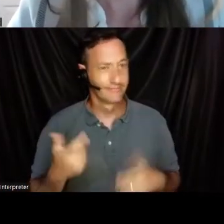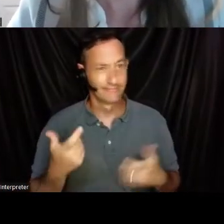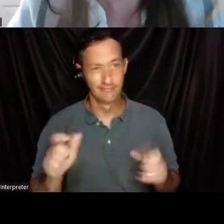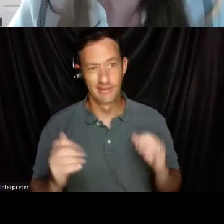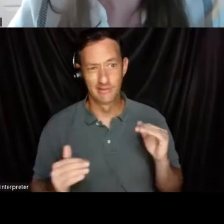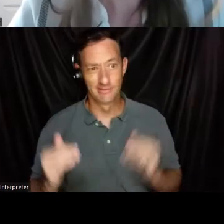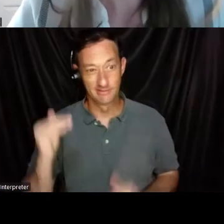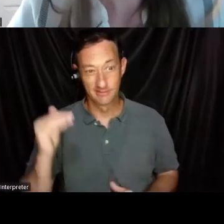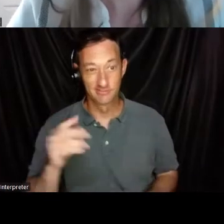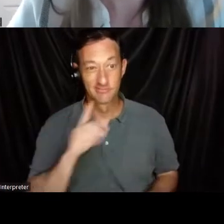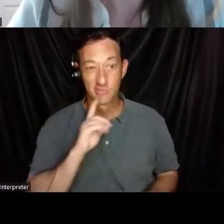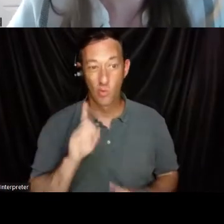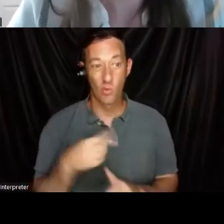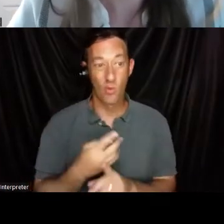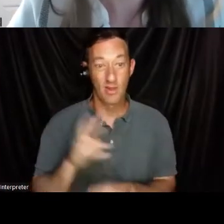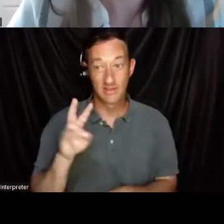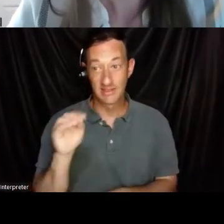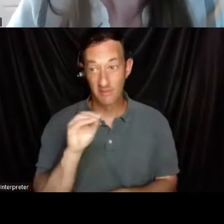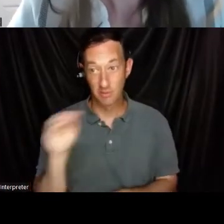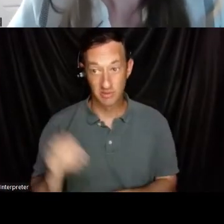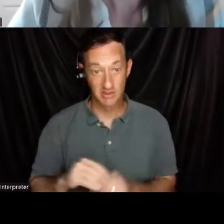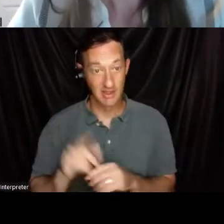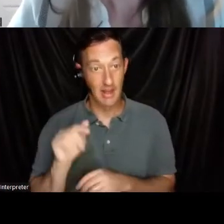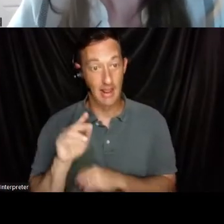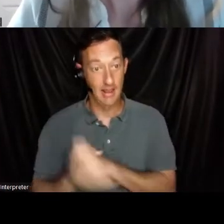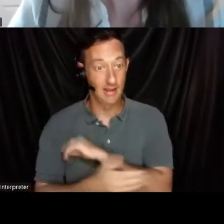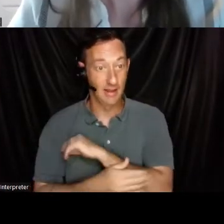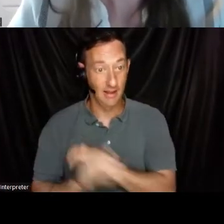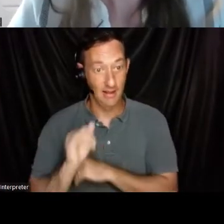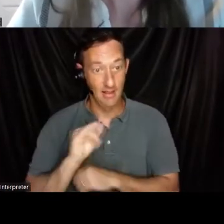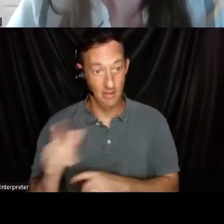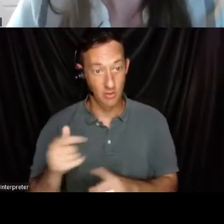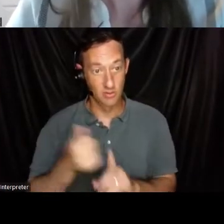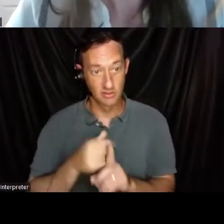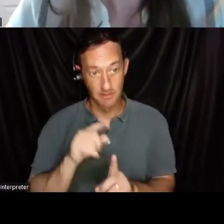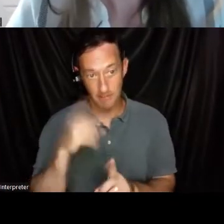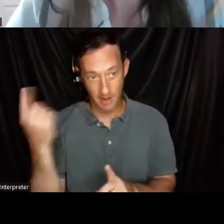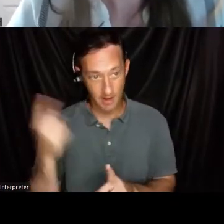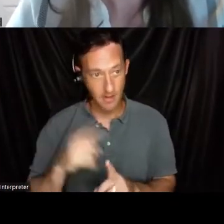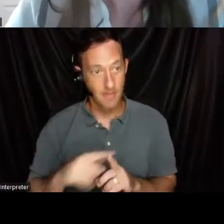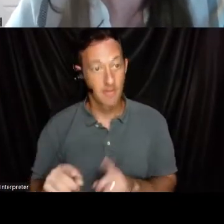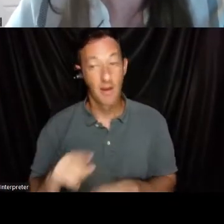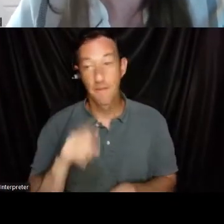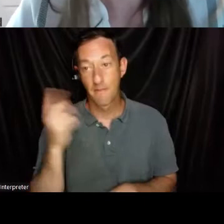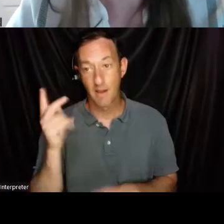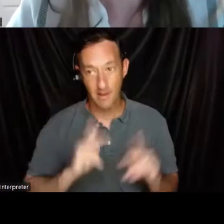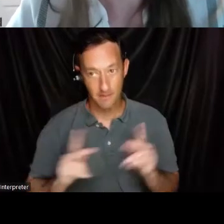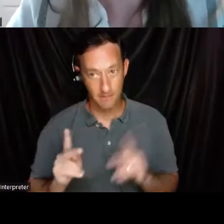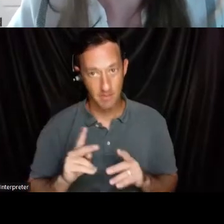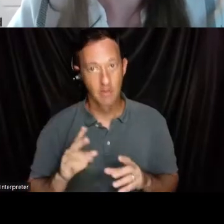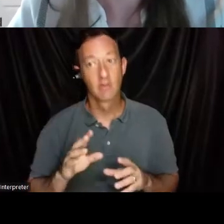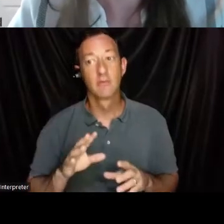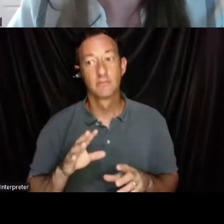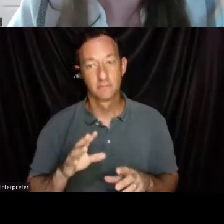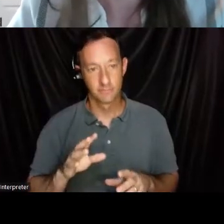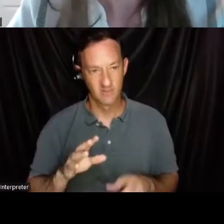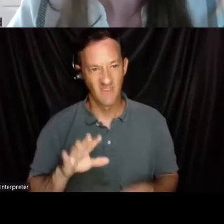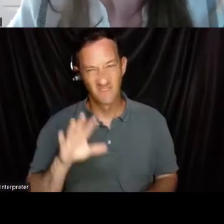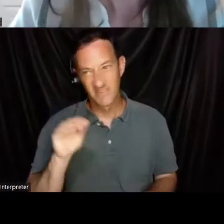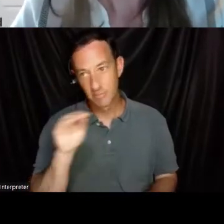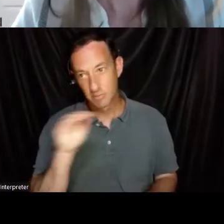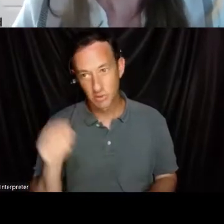7% of the people in Lake County, Illinois are Black, but Black people constitute 50% of those people who are in